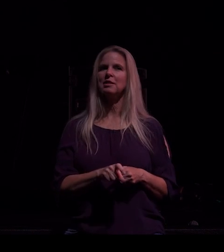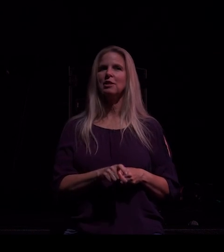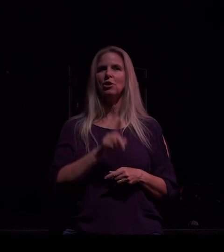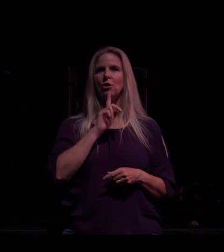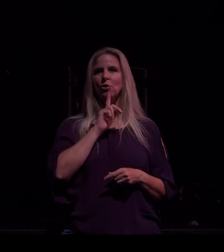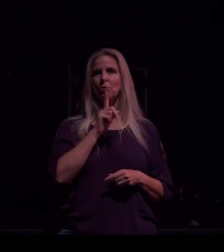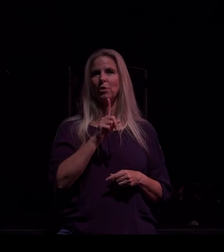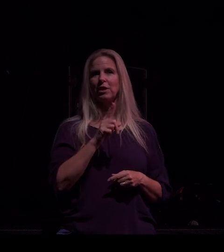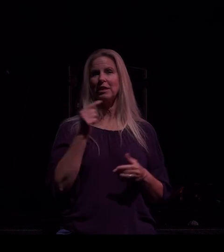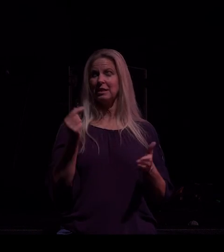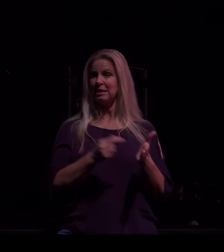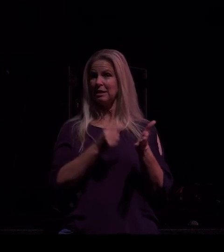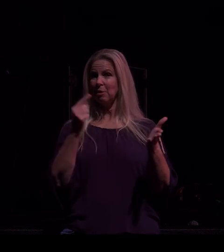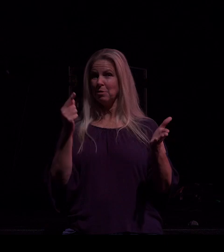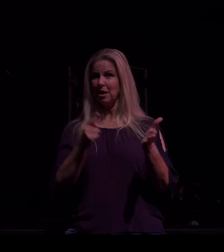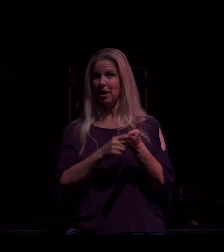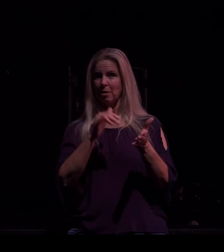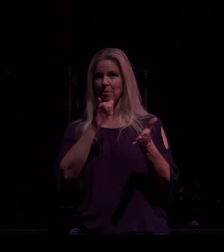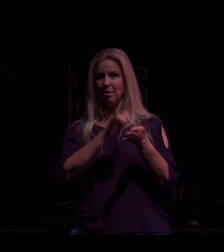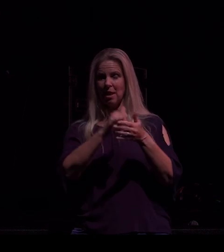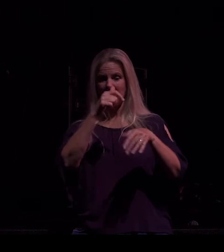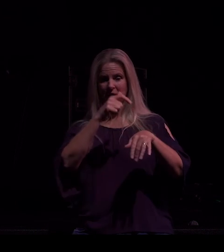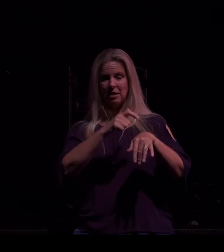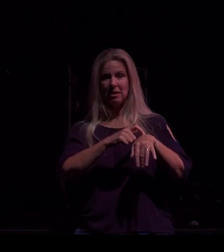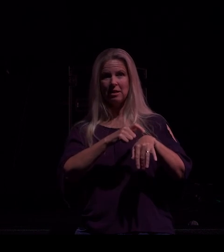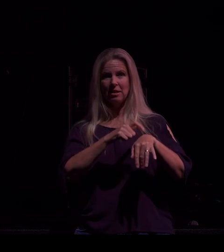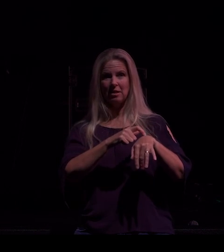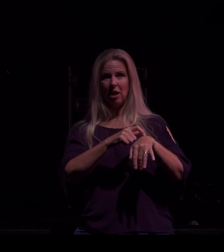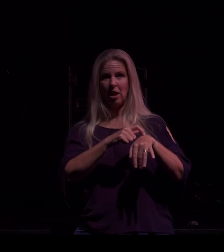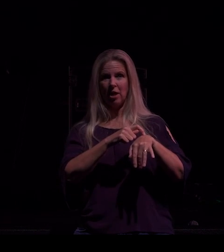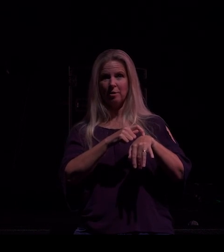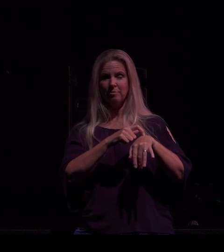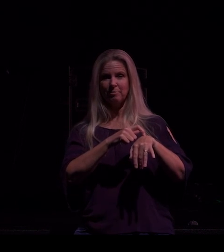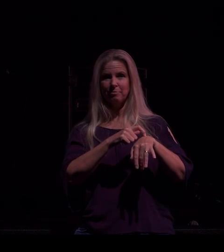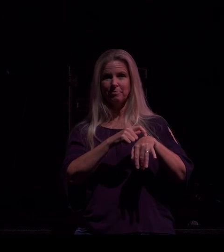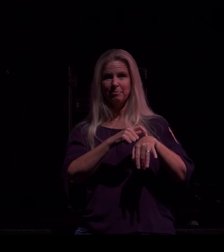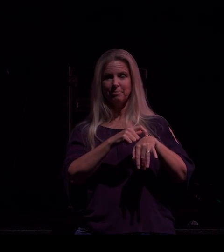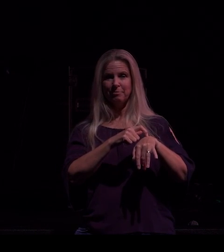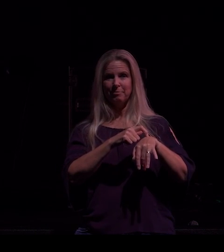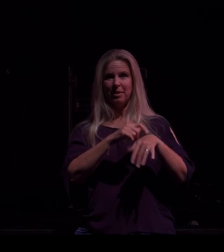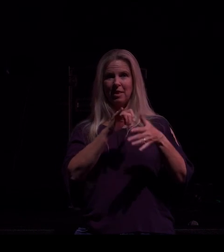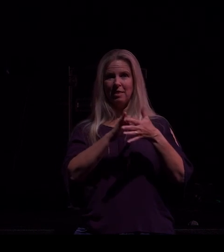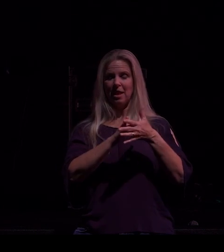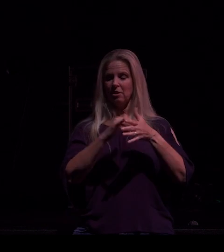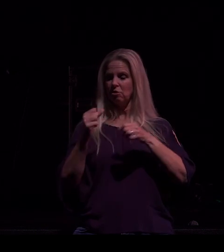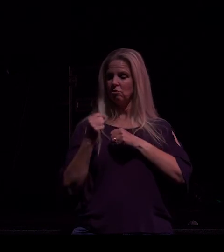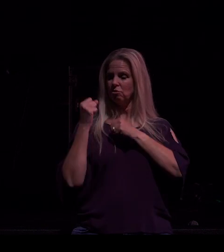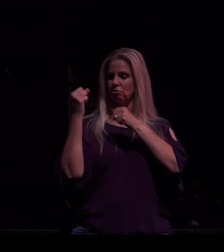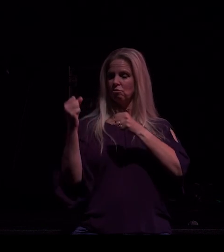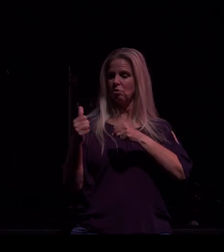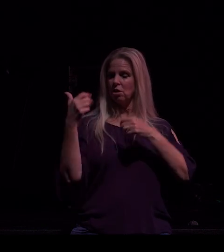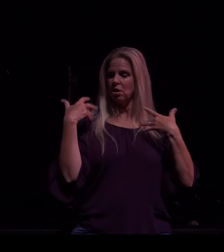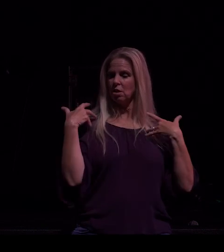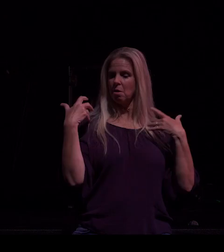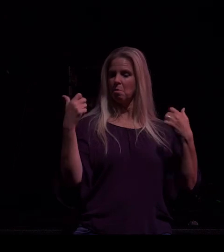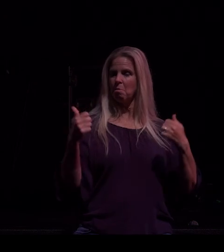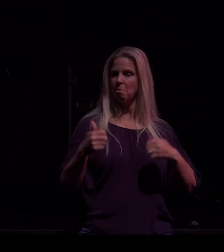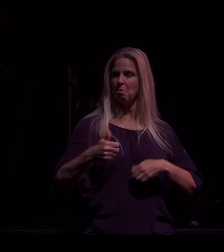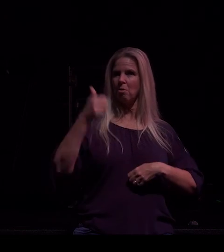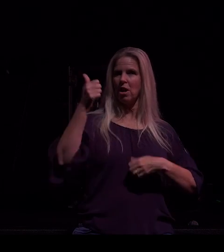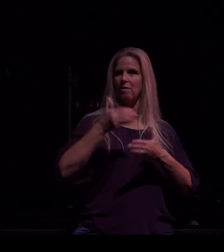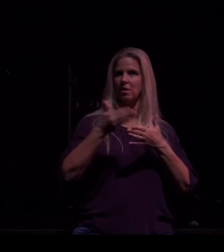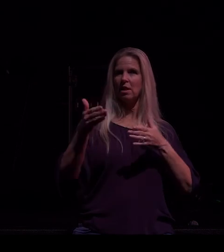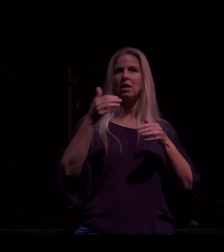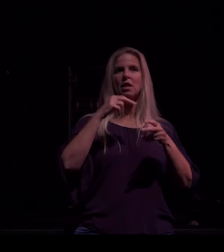fact, sometimes that moment of vulnerability is the strongest, bravest thing you could do. It means you're